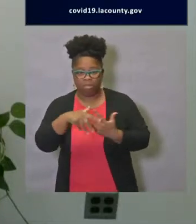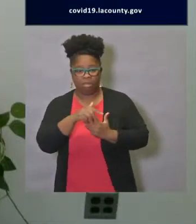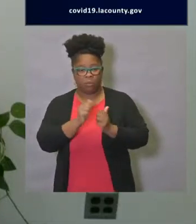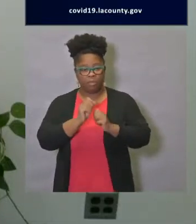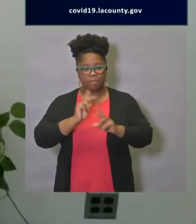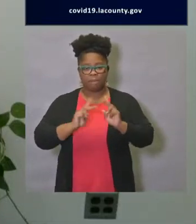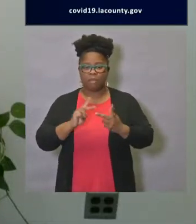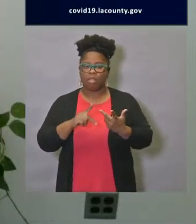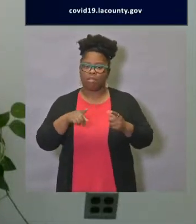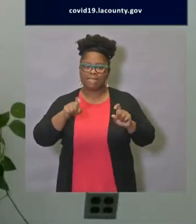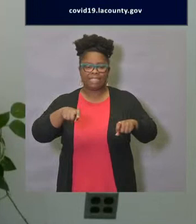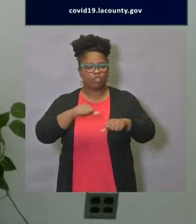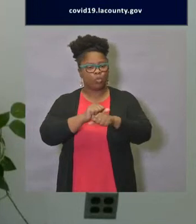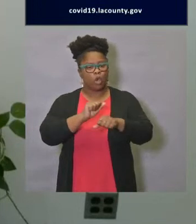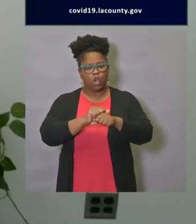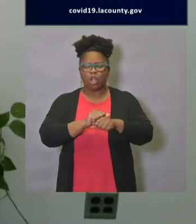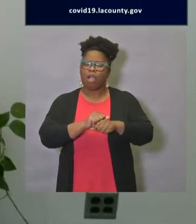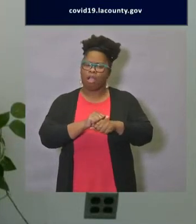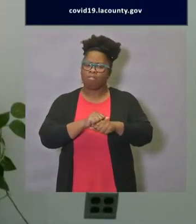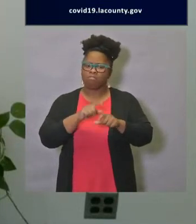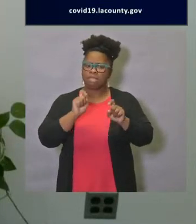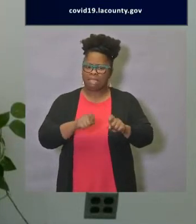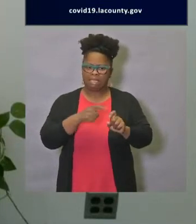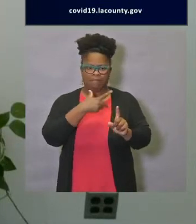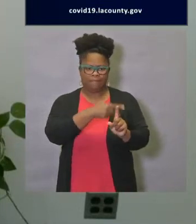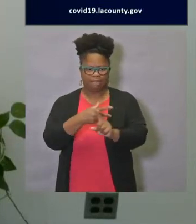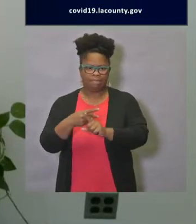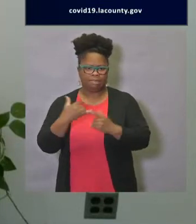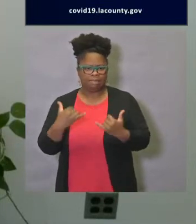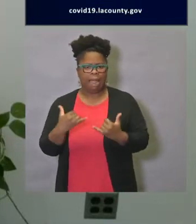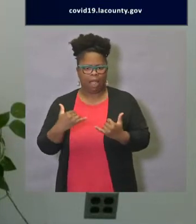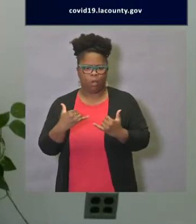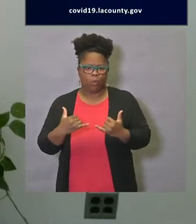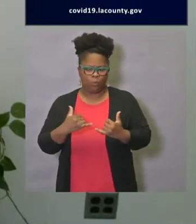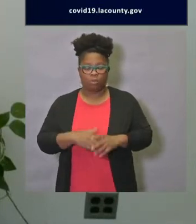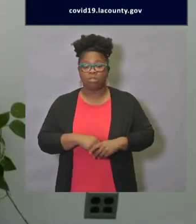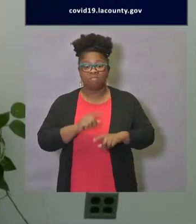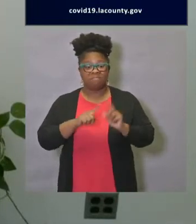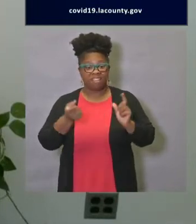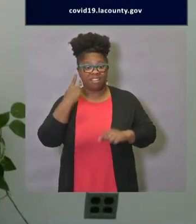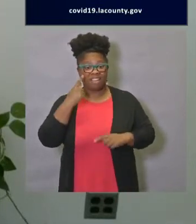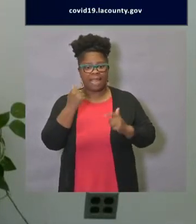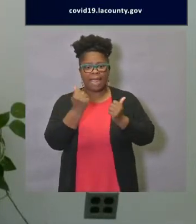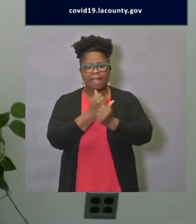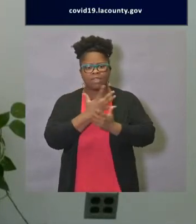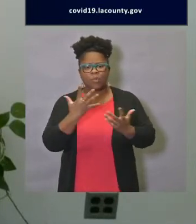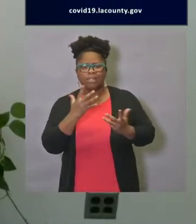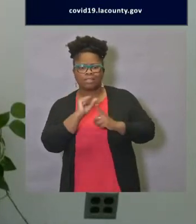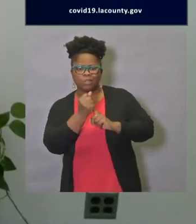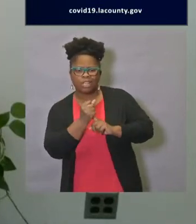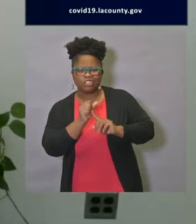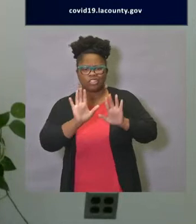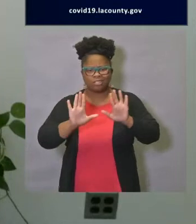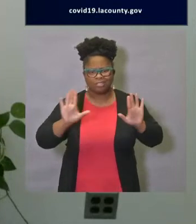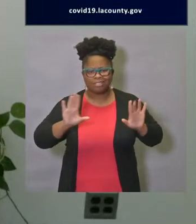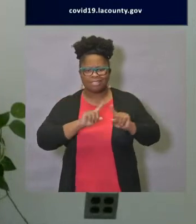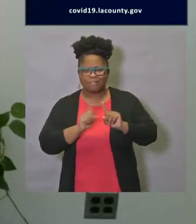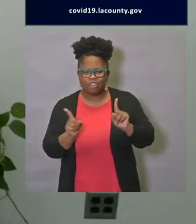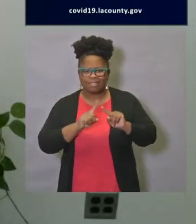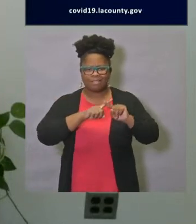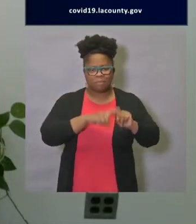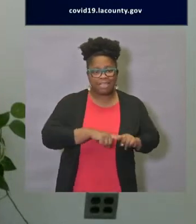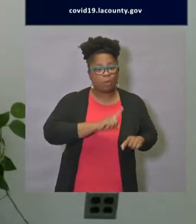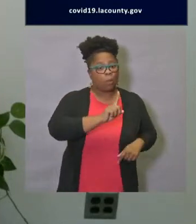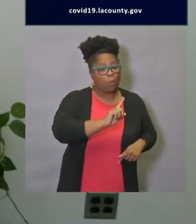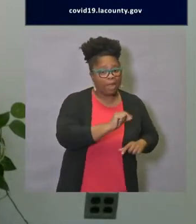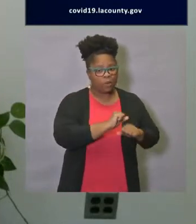them to be able to do, and getting them vaccinated. But everybody is in slightly different situations depending on where you're